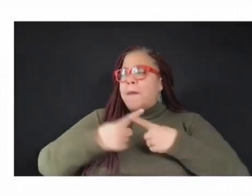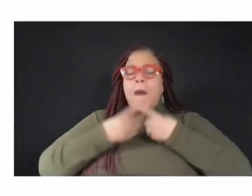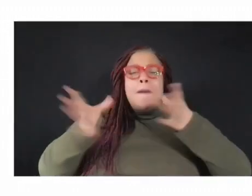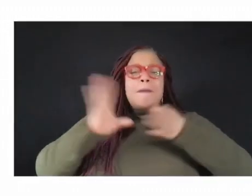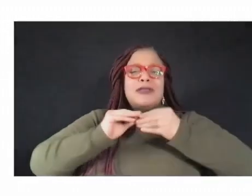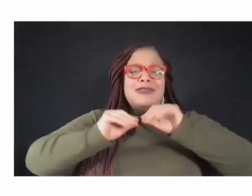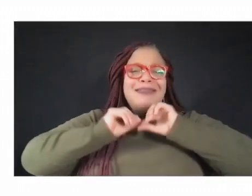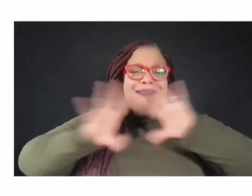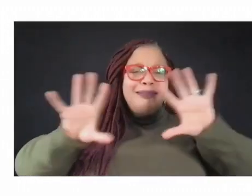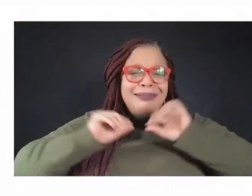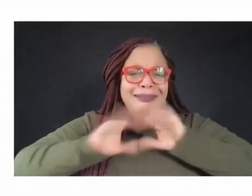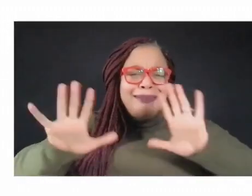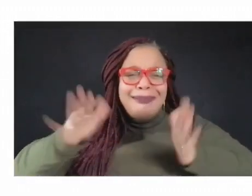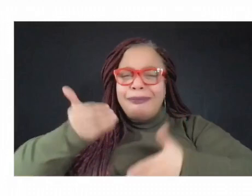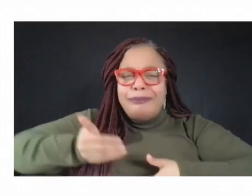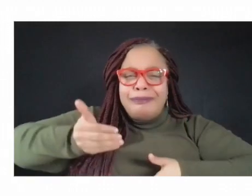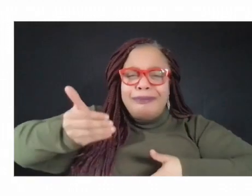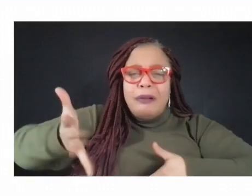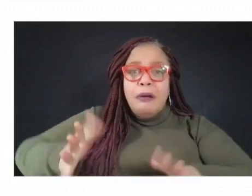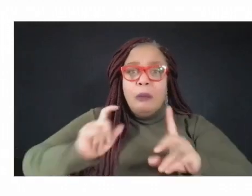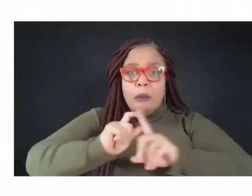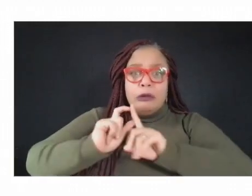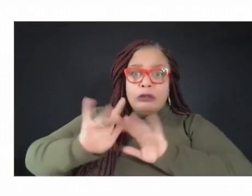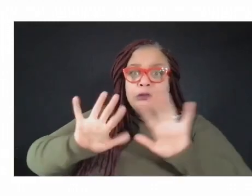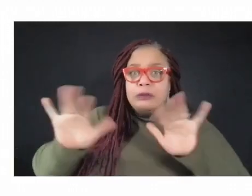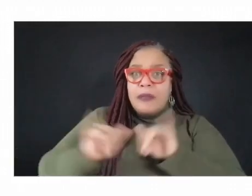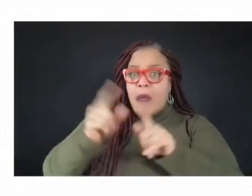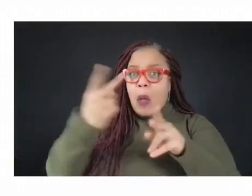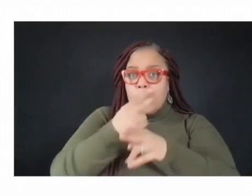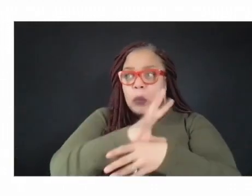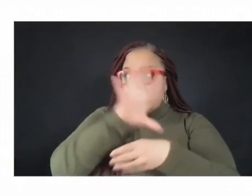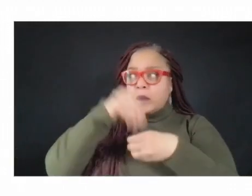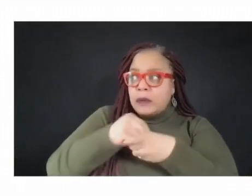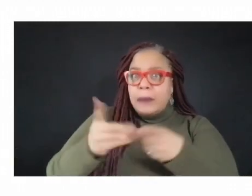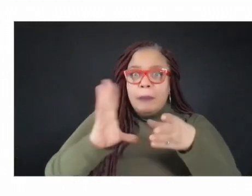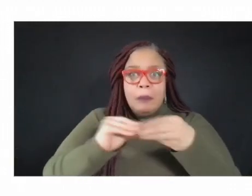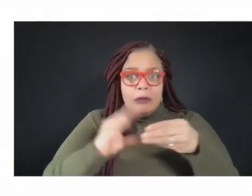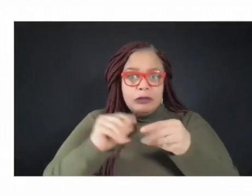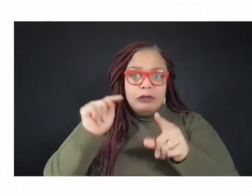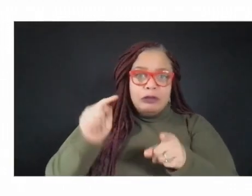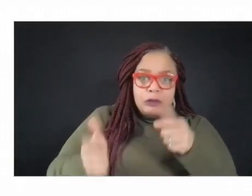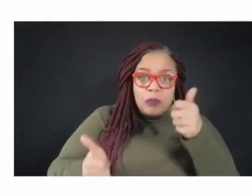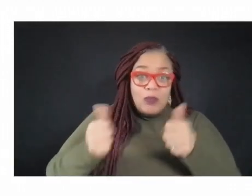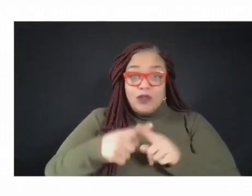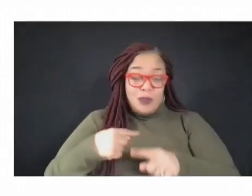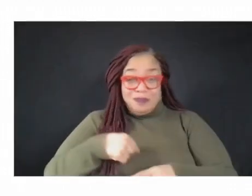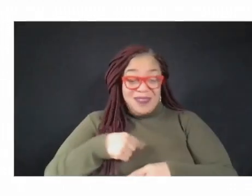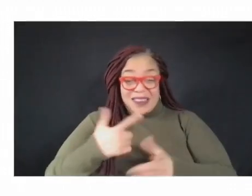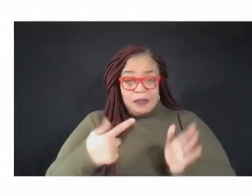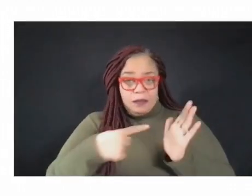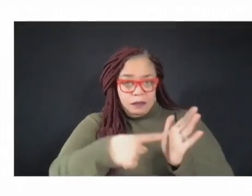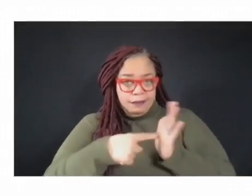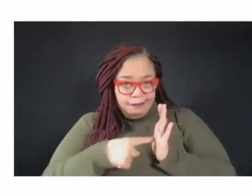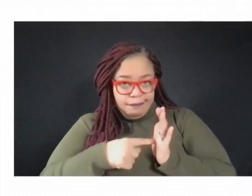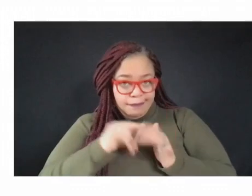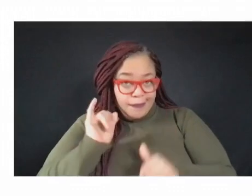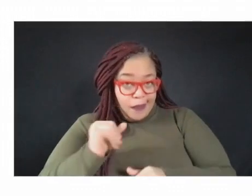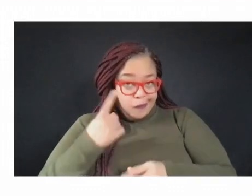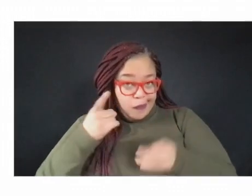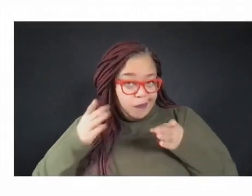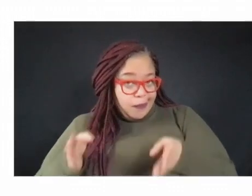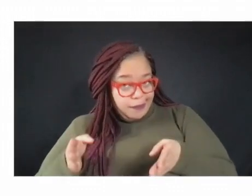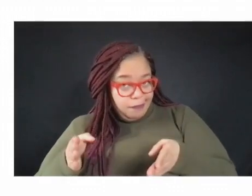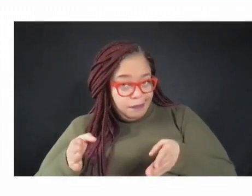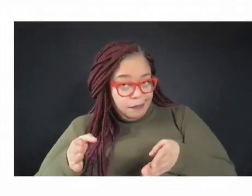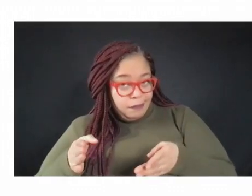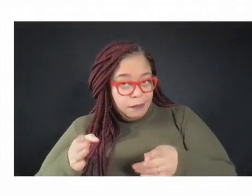used is messaging, which to me implies that it's one way. And what we're seeing here, and